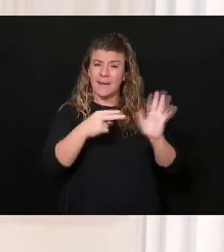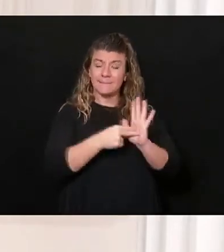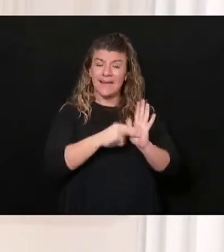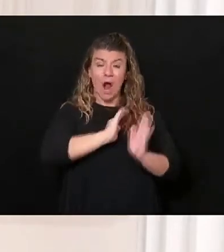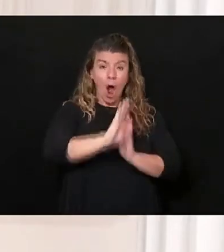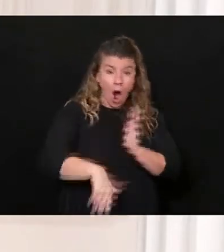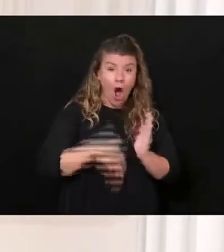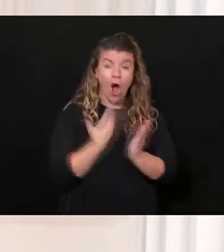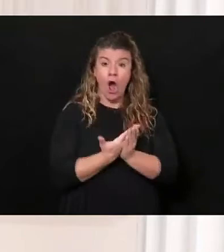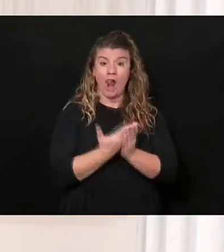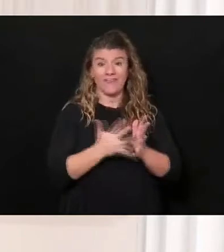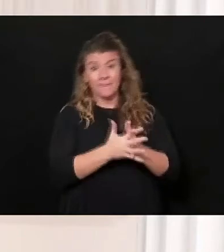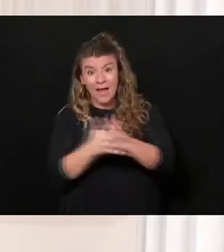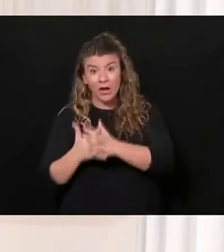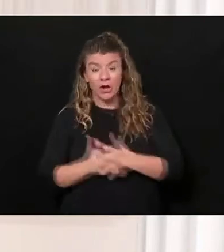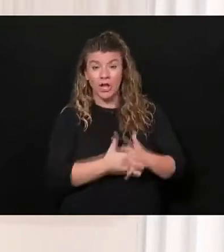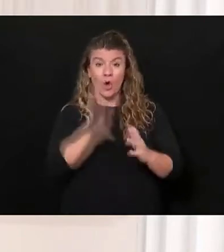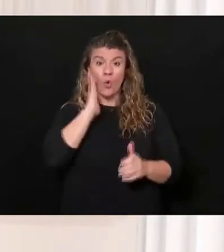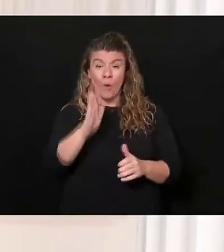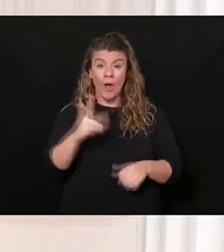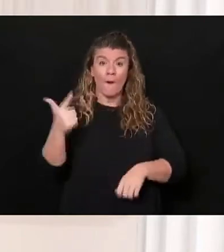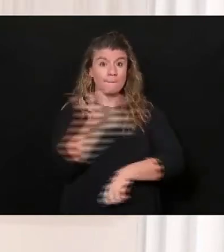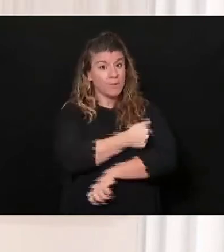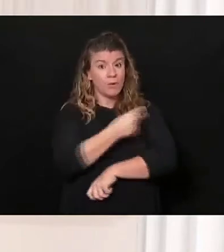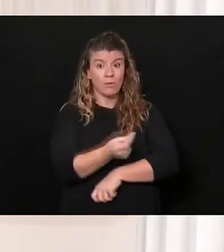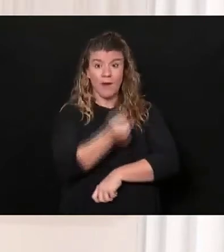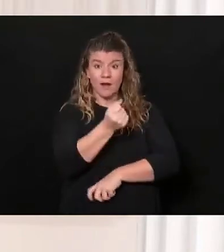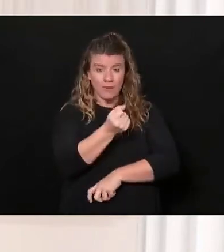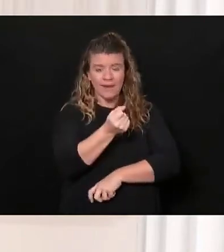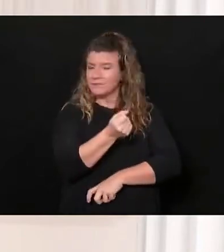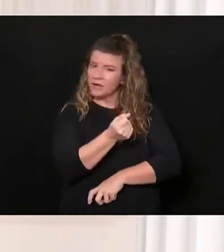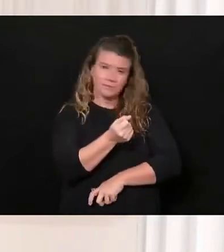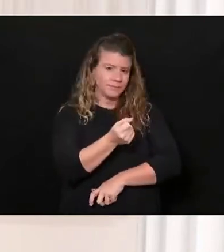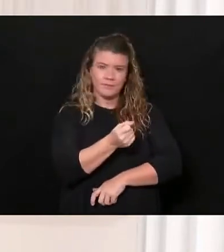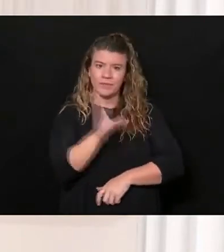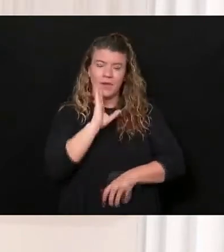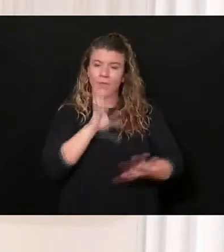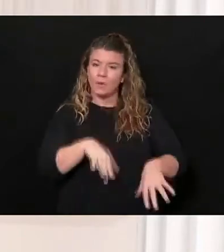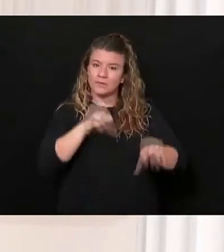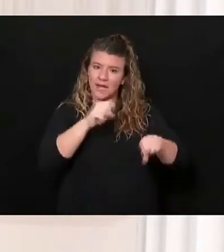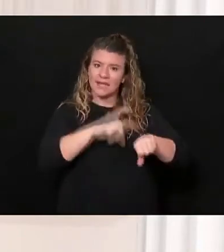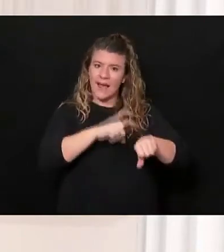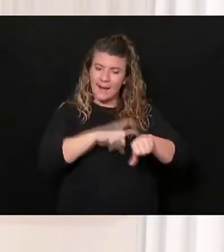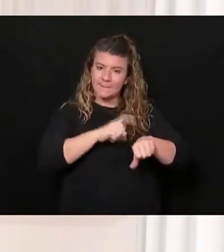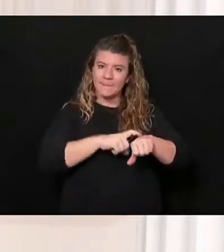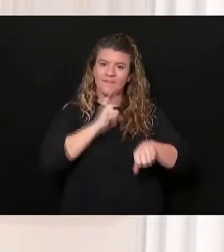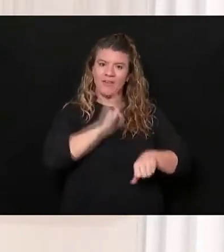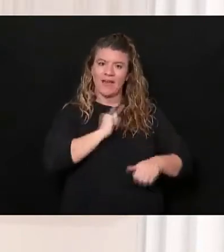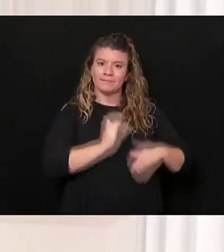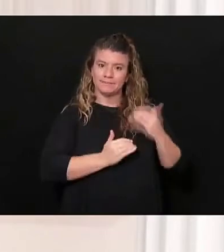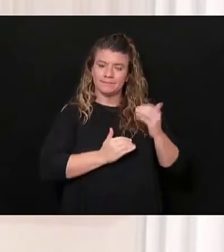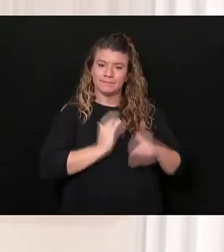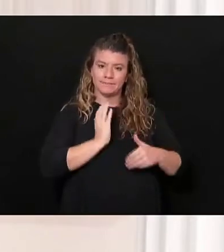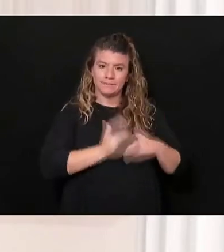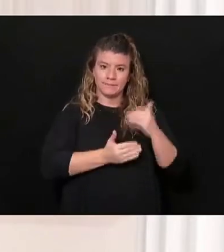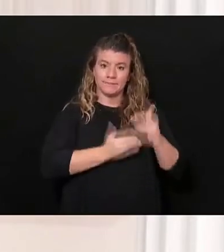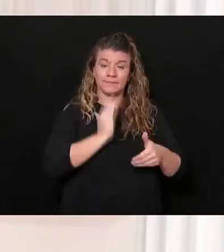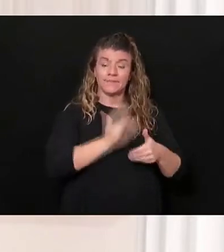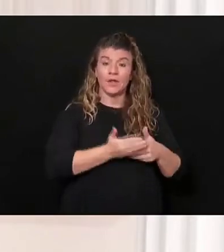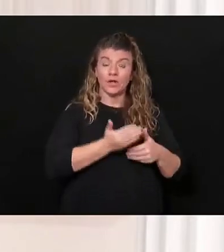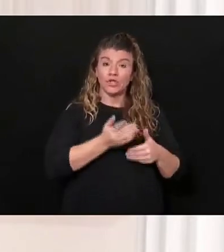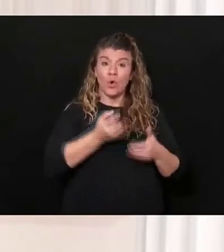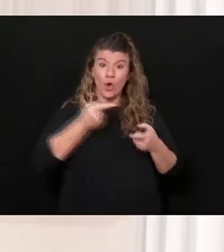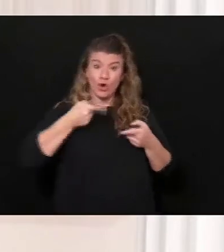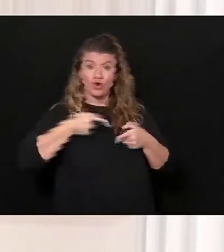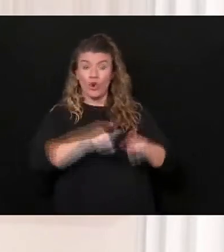right away, and it will take a while for the 2 immunizations to get done. And therefore, in the meantime, as we very